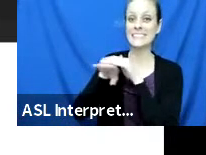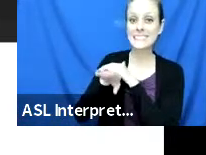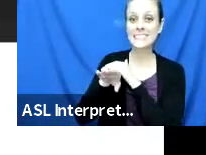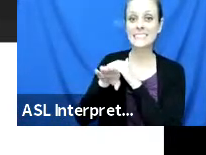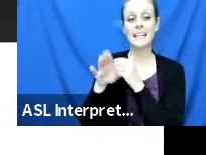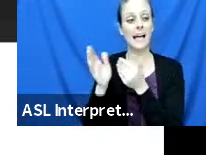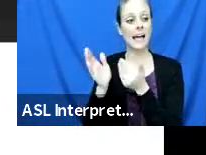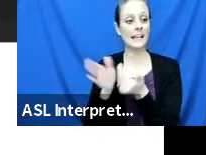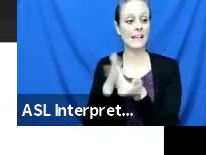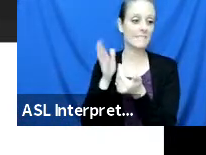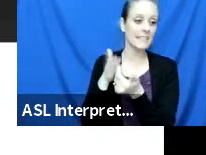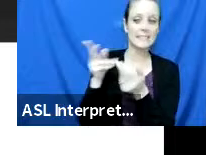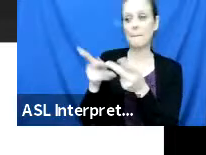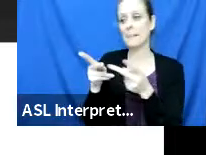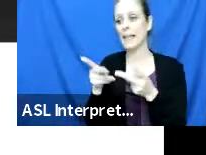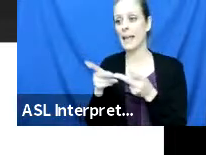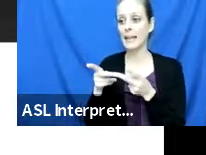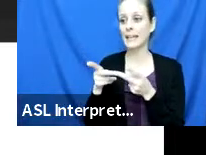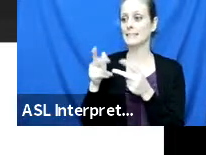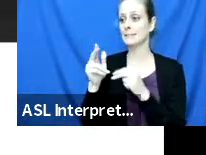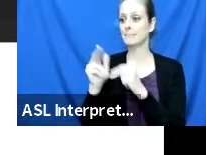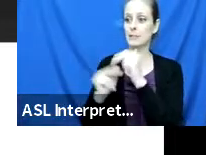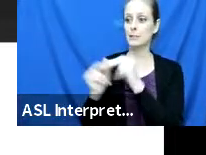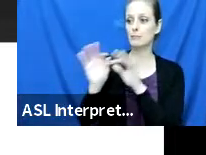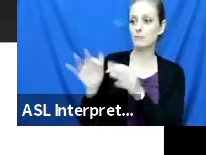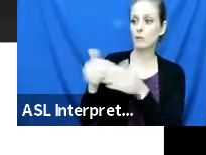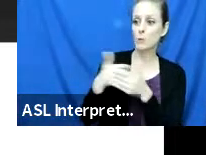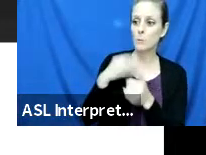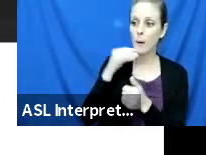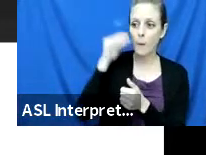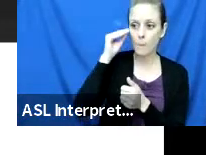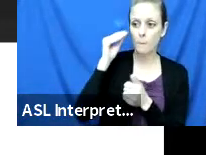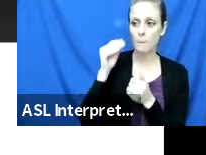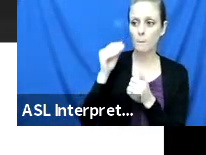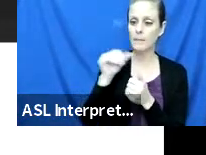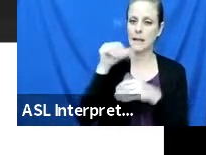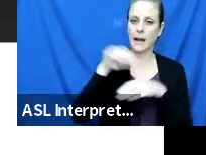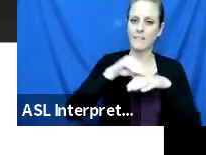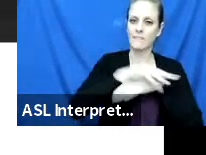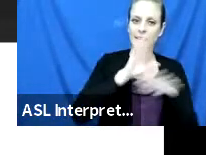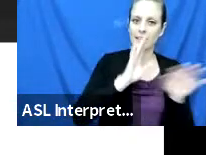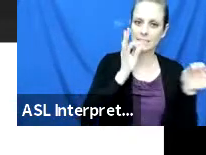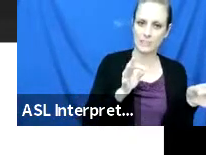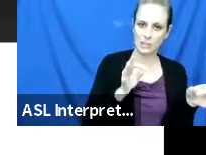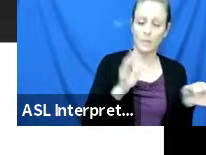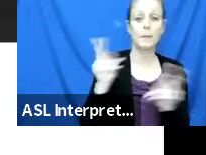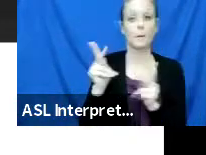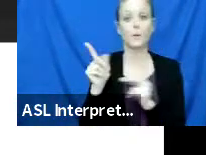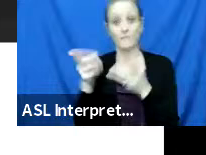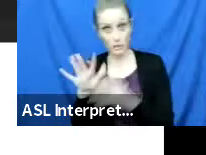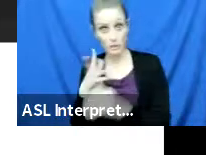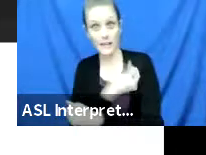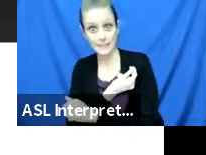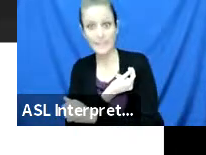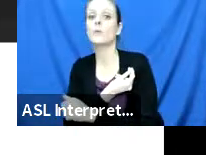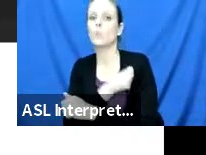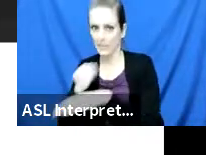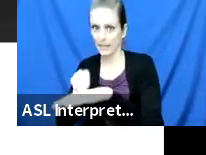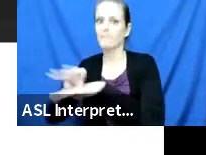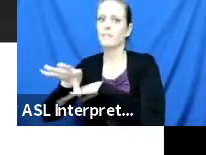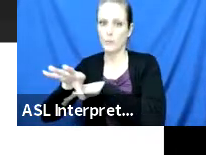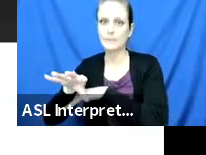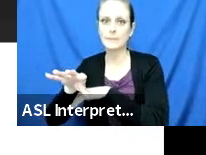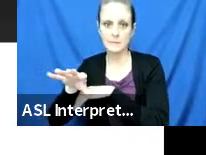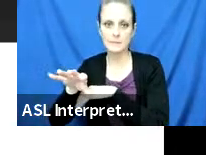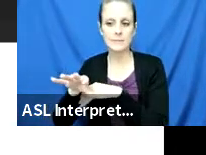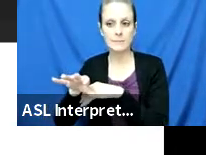place was that influential for their decision, but the vaccinated were influenced by easy